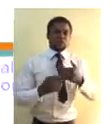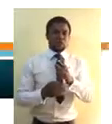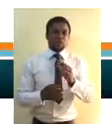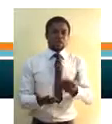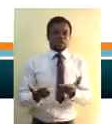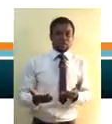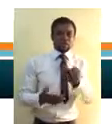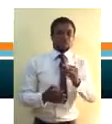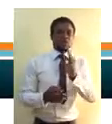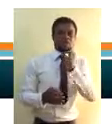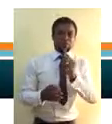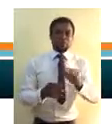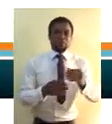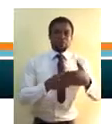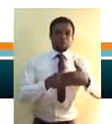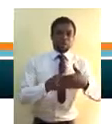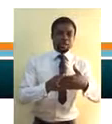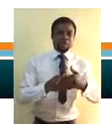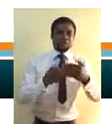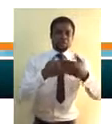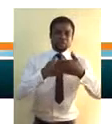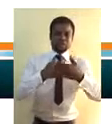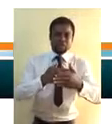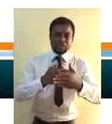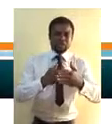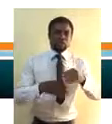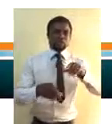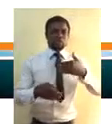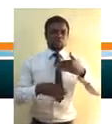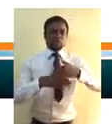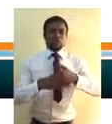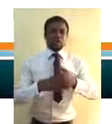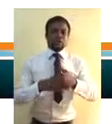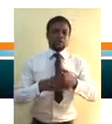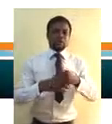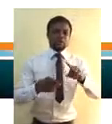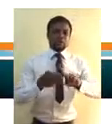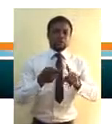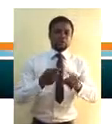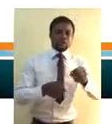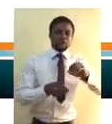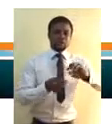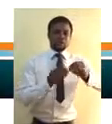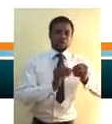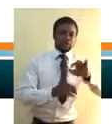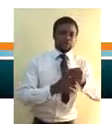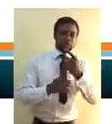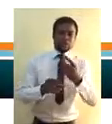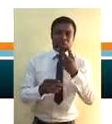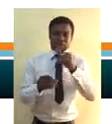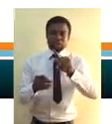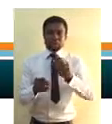send it to us on the same number we're showing on your screen. You could send us text messages on